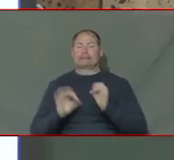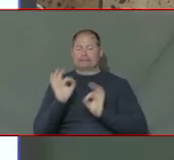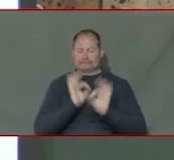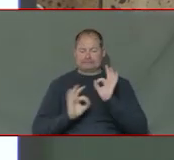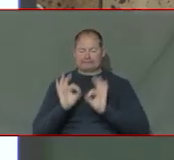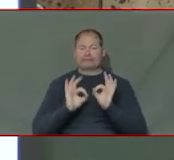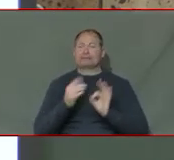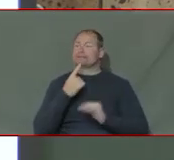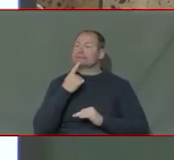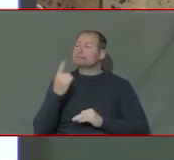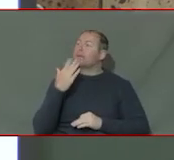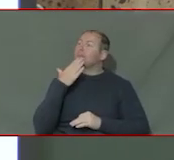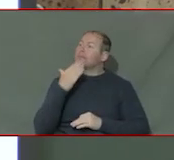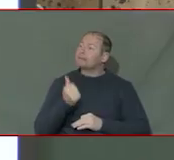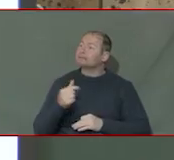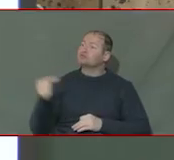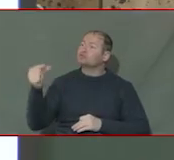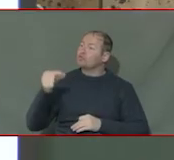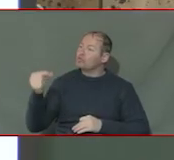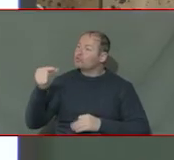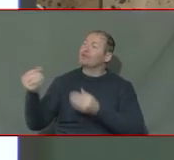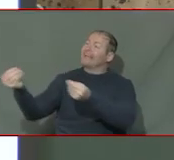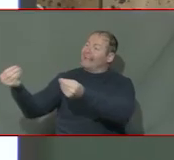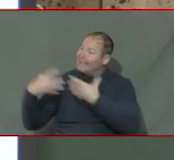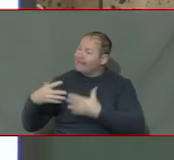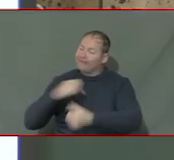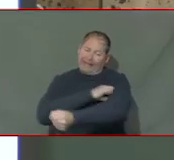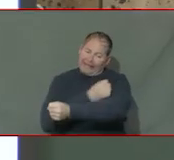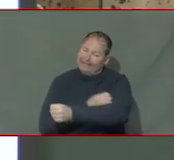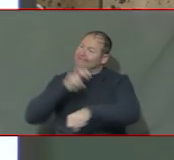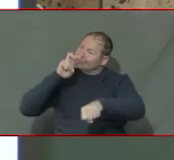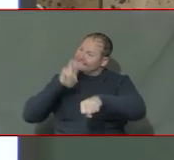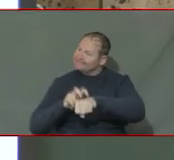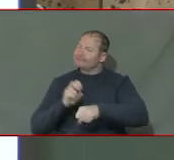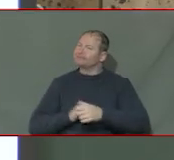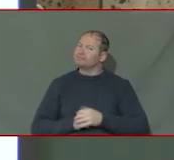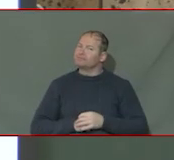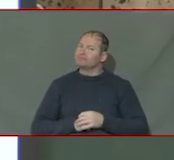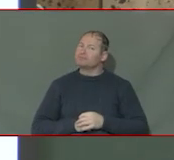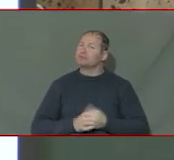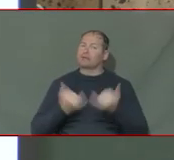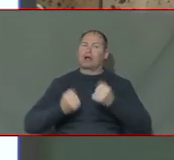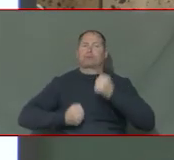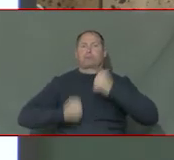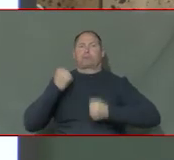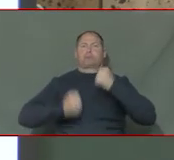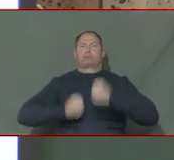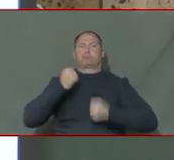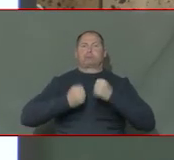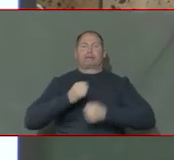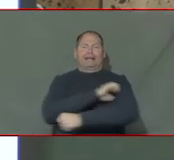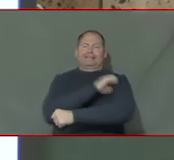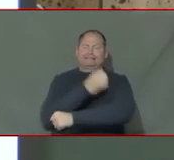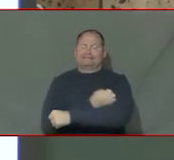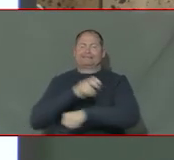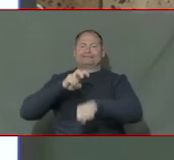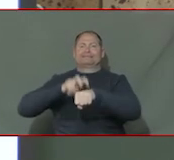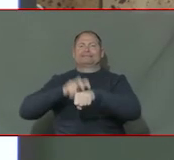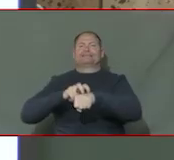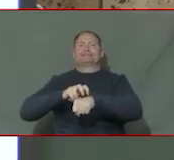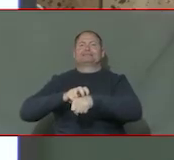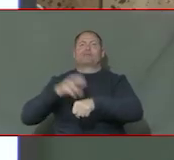give me some of that glucose, I need to produce energy. Because the guy's running. I need to produce energy for